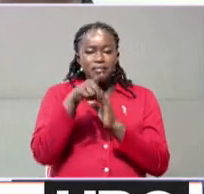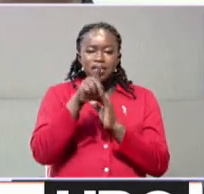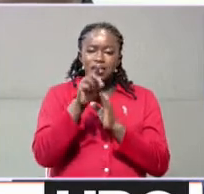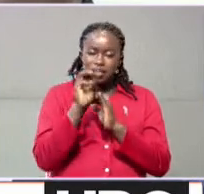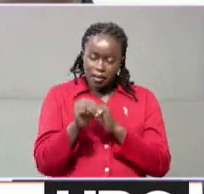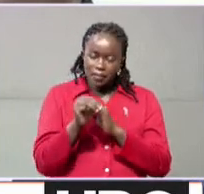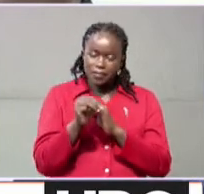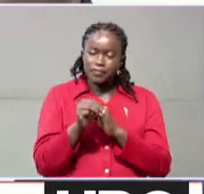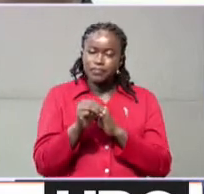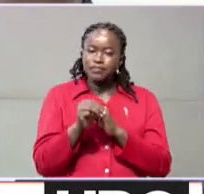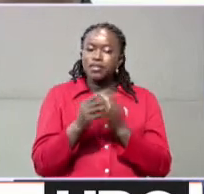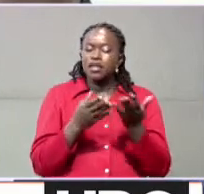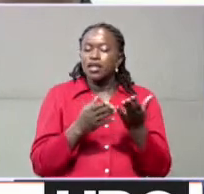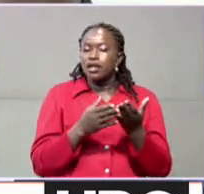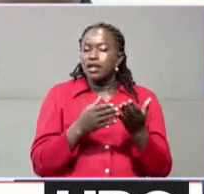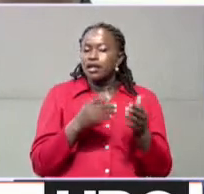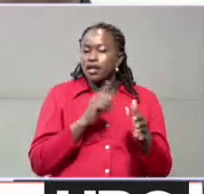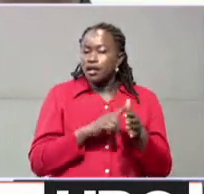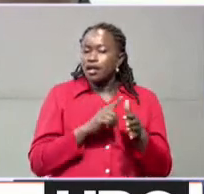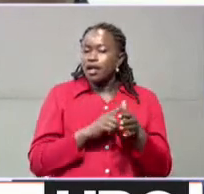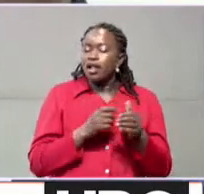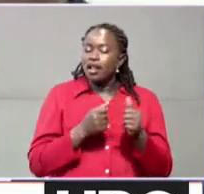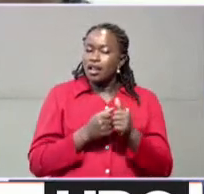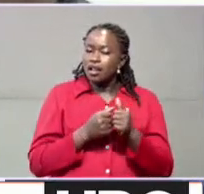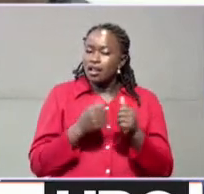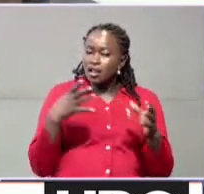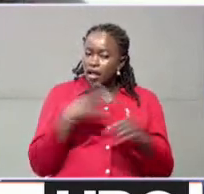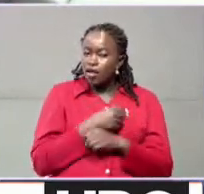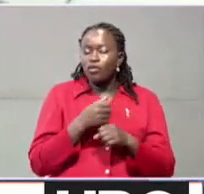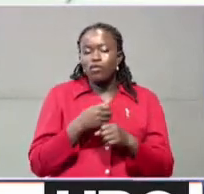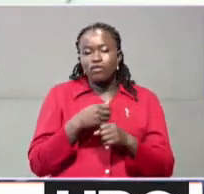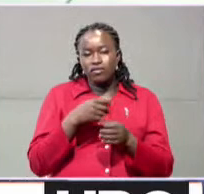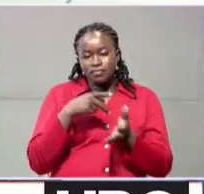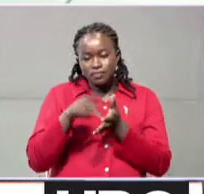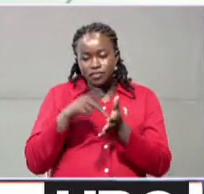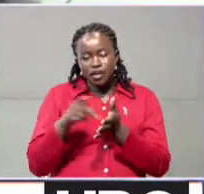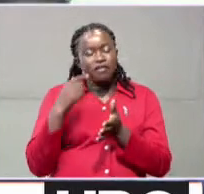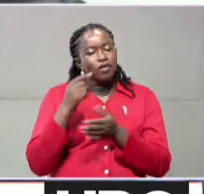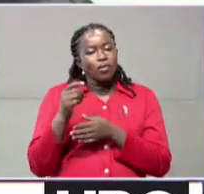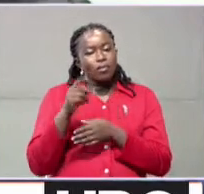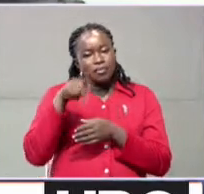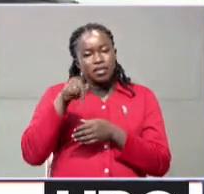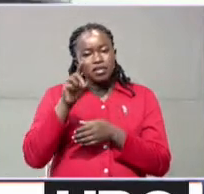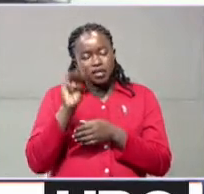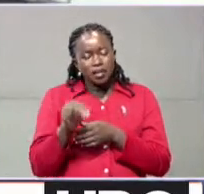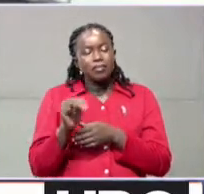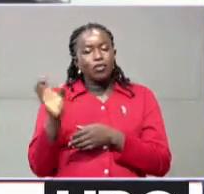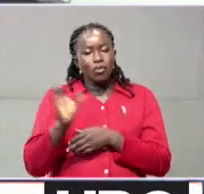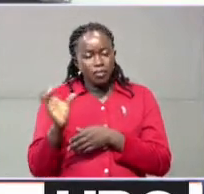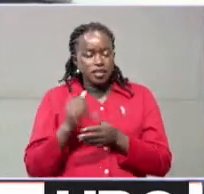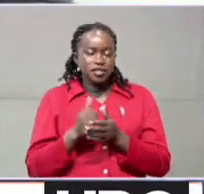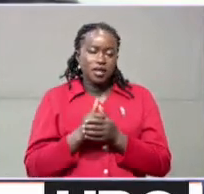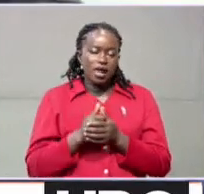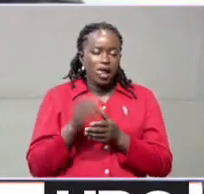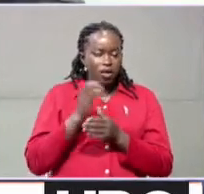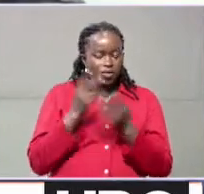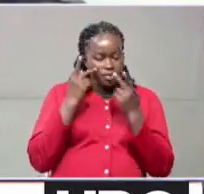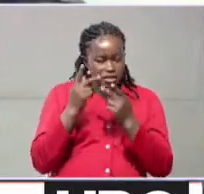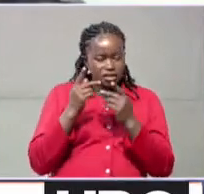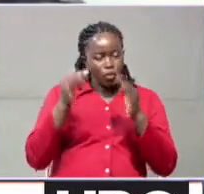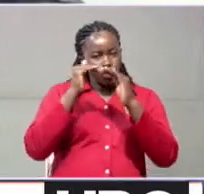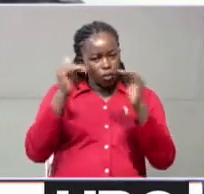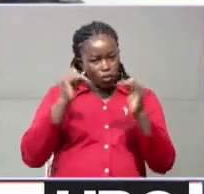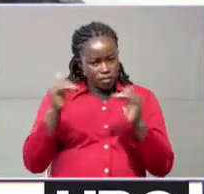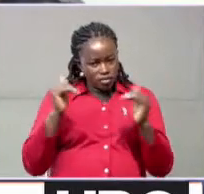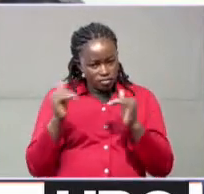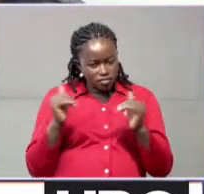14 lack of facilitation for the policy development committees the committee observed that particular development in committee structures